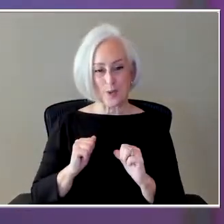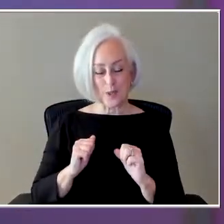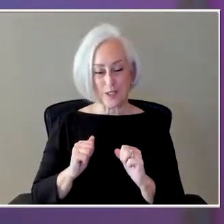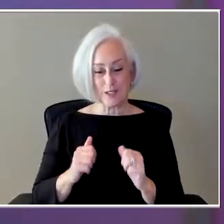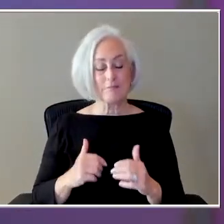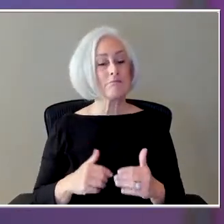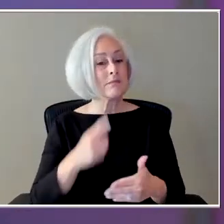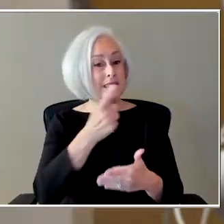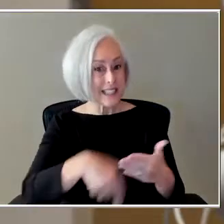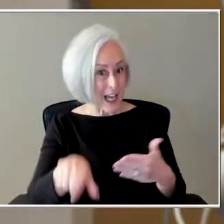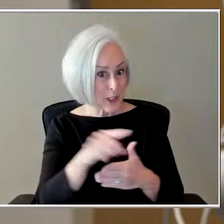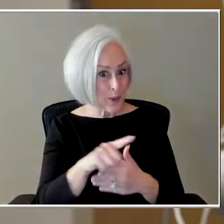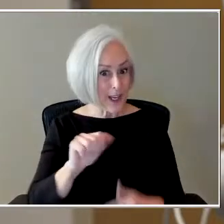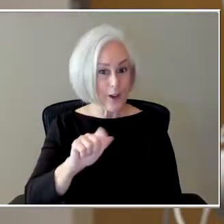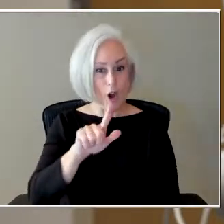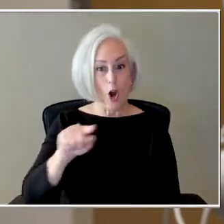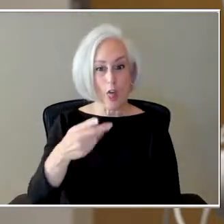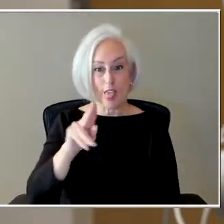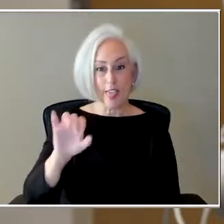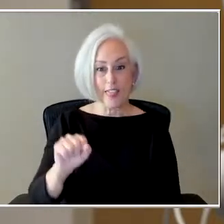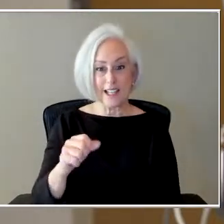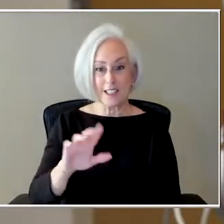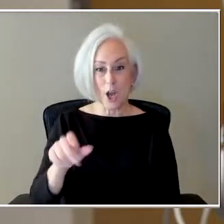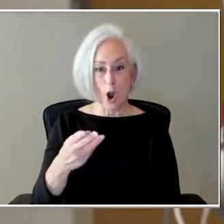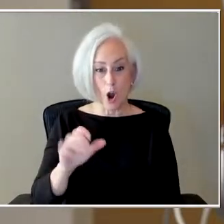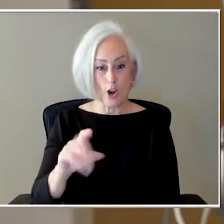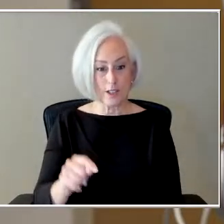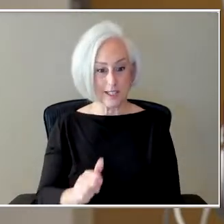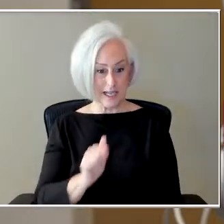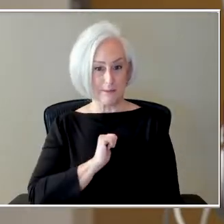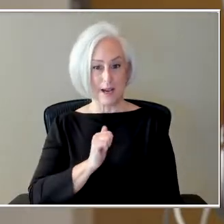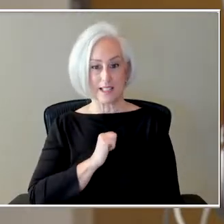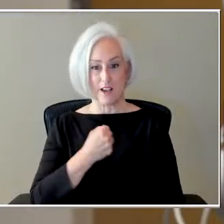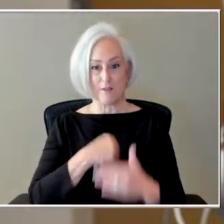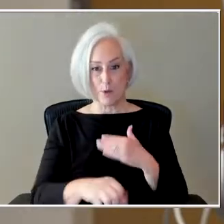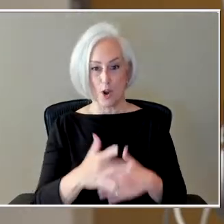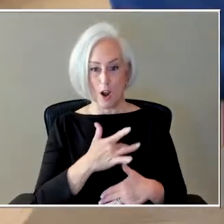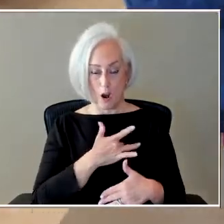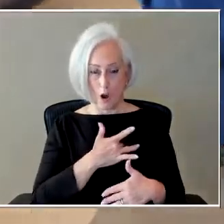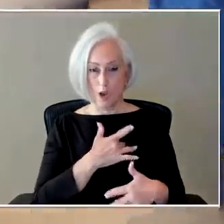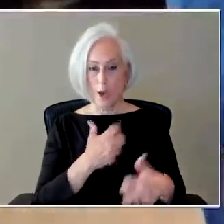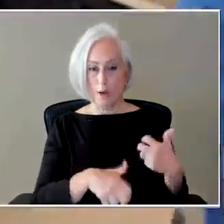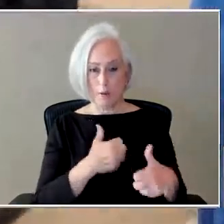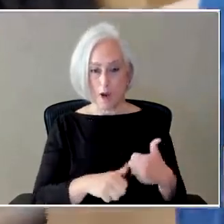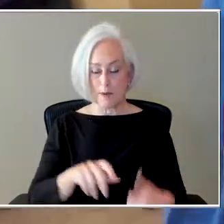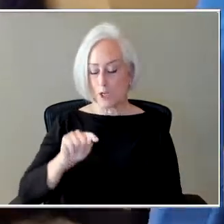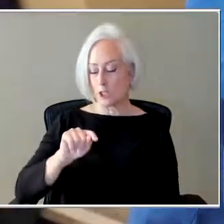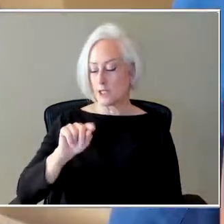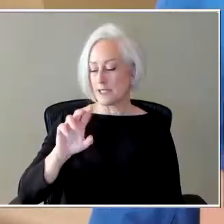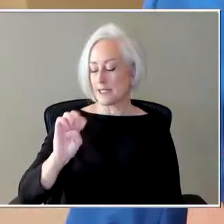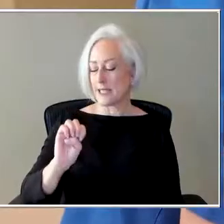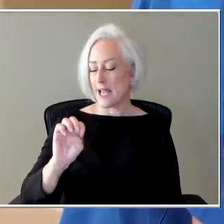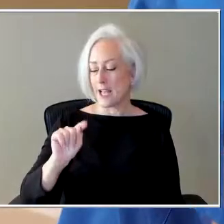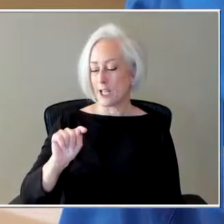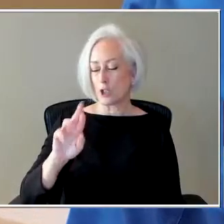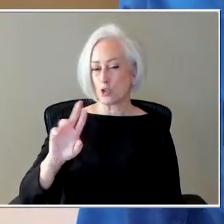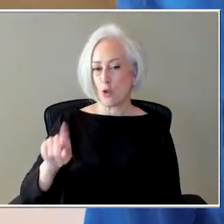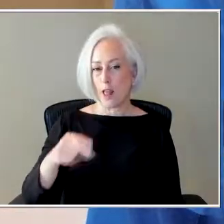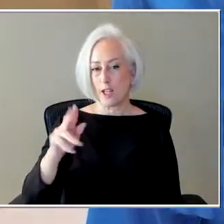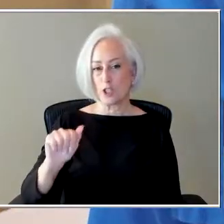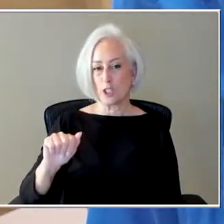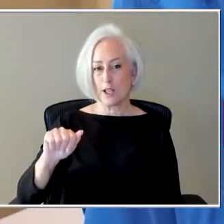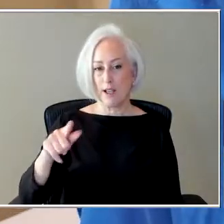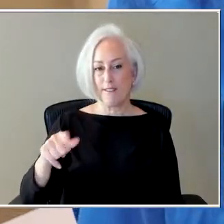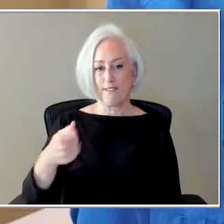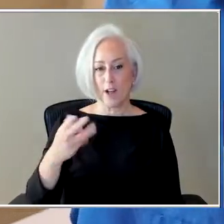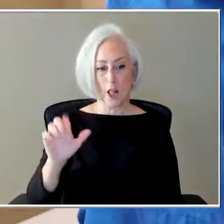on All Things Heart. I was born with a heart condition called tetralogy of Fallot. That's when 4 different heart defects